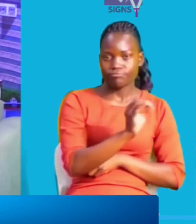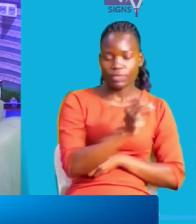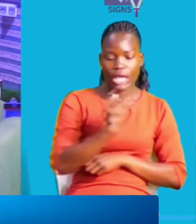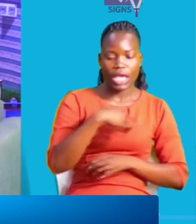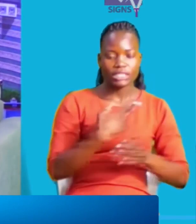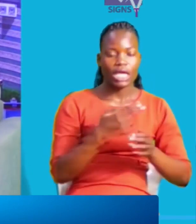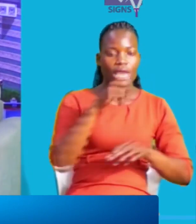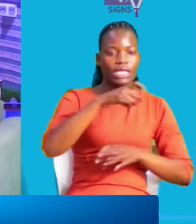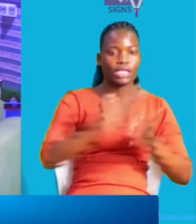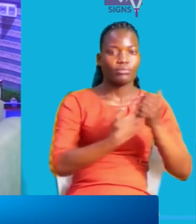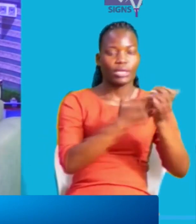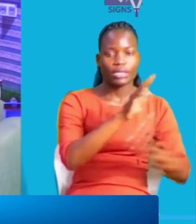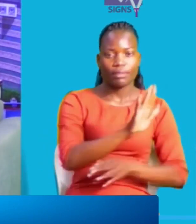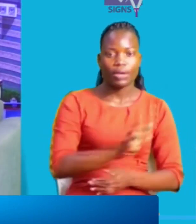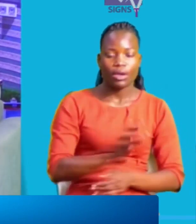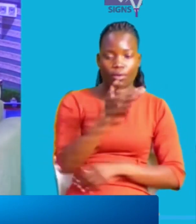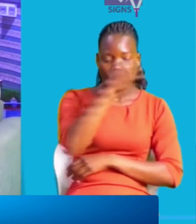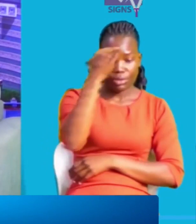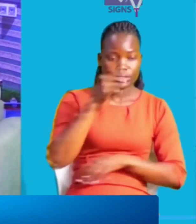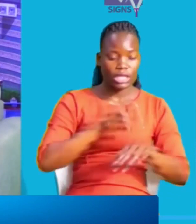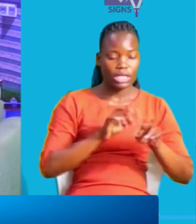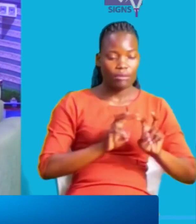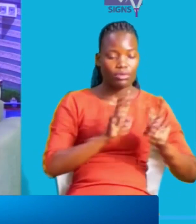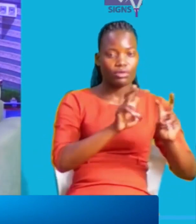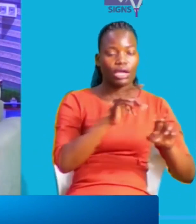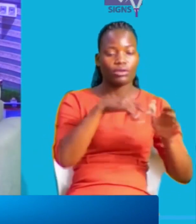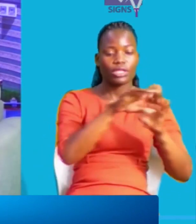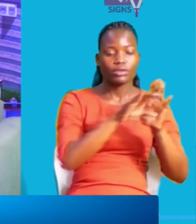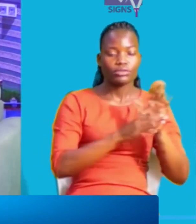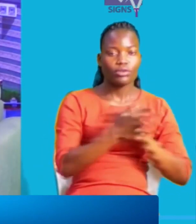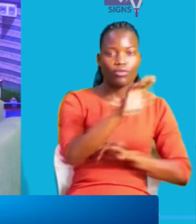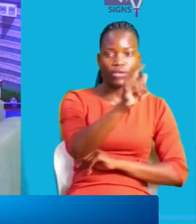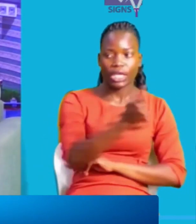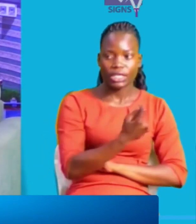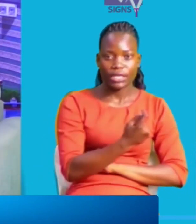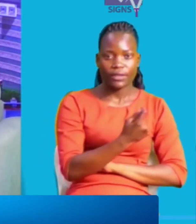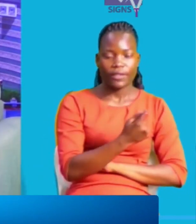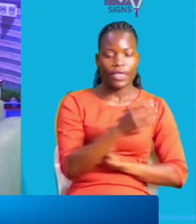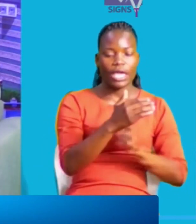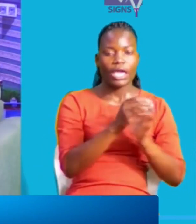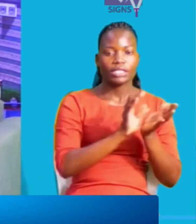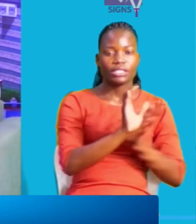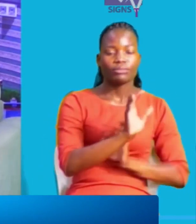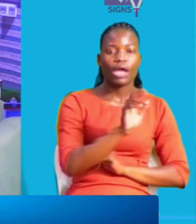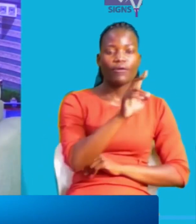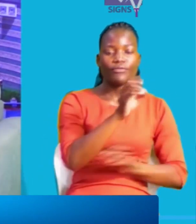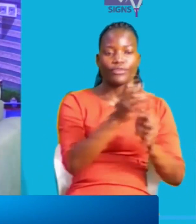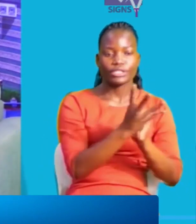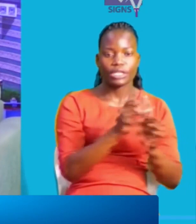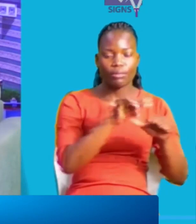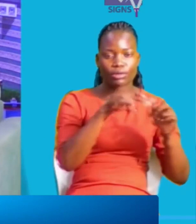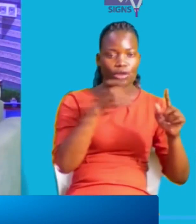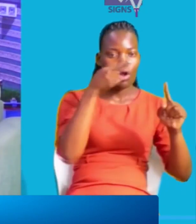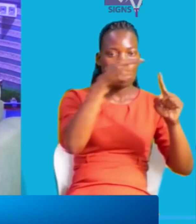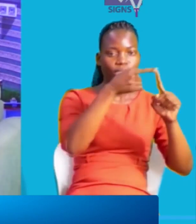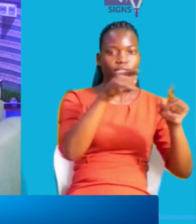partner. Yes. Because when you look at again the Constitution of Kenya, chapter 14 about the objective and